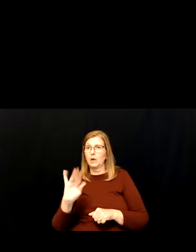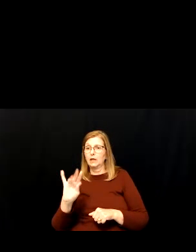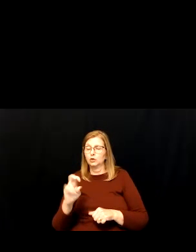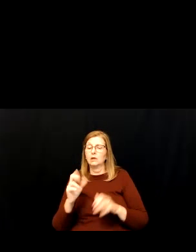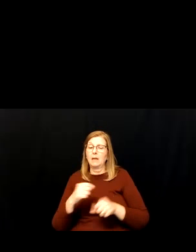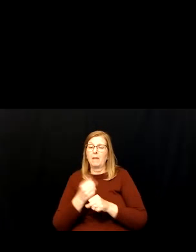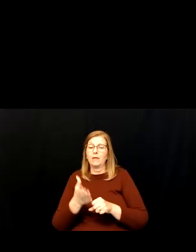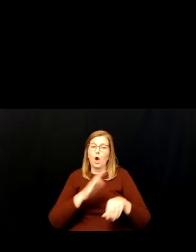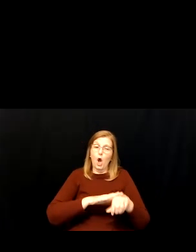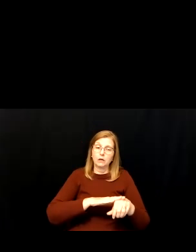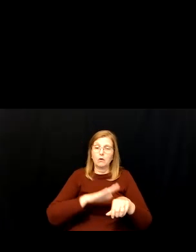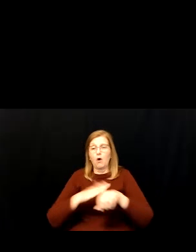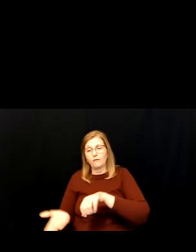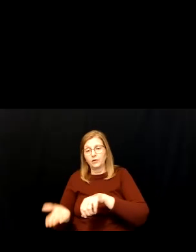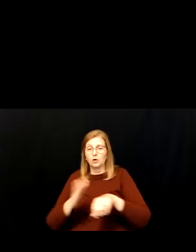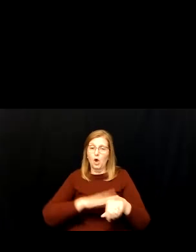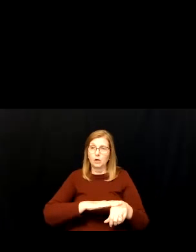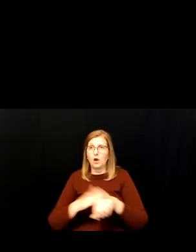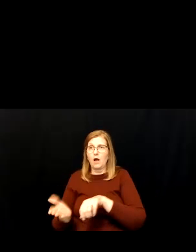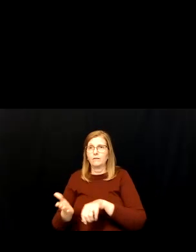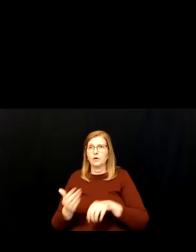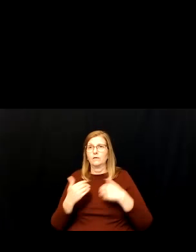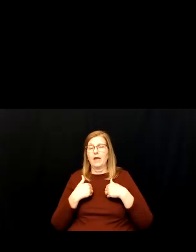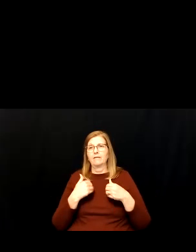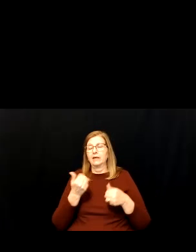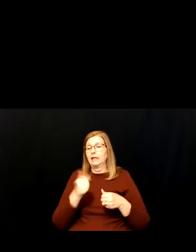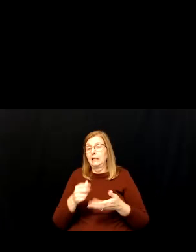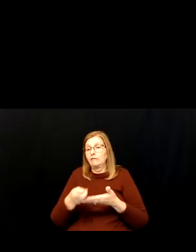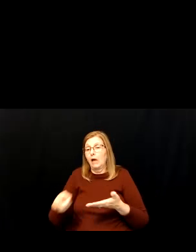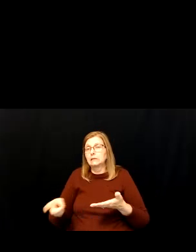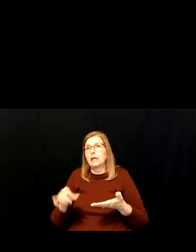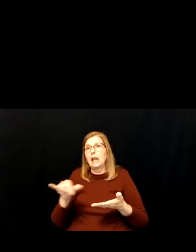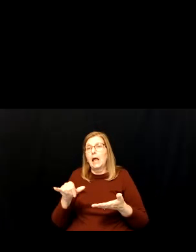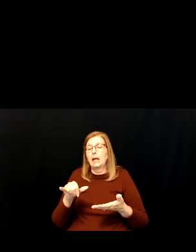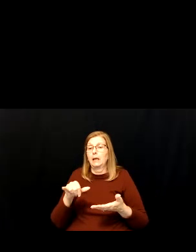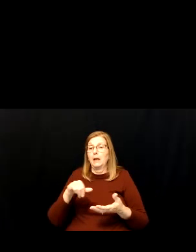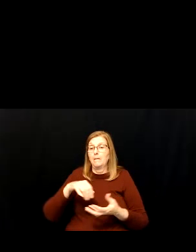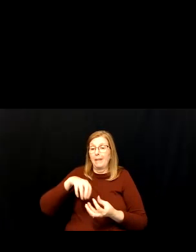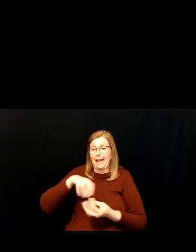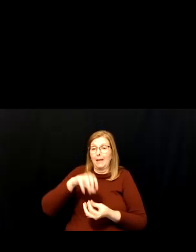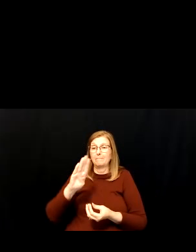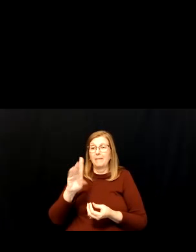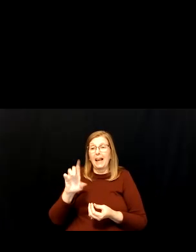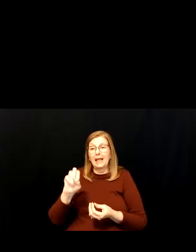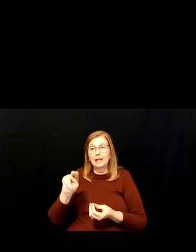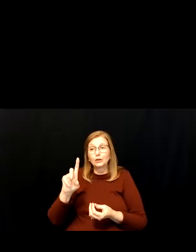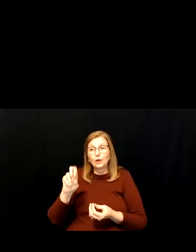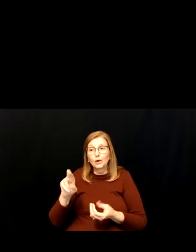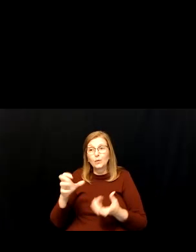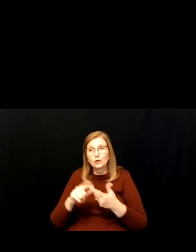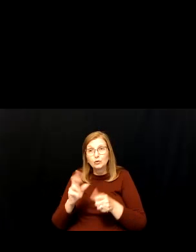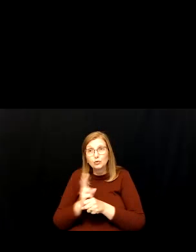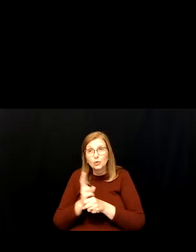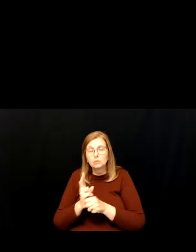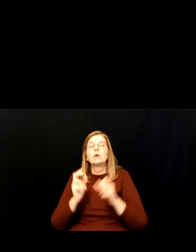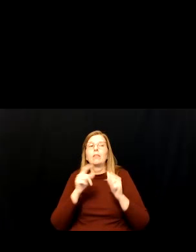off. So if you have any home devices like a blender that you want to use, you can use a switch to